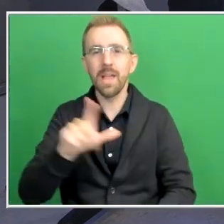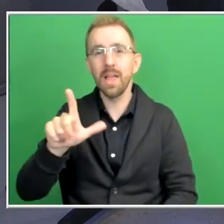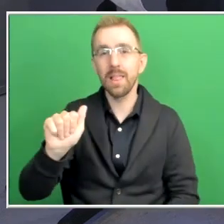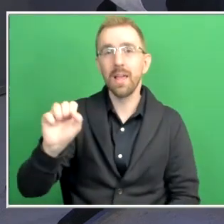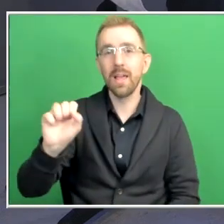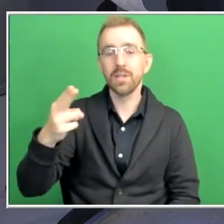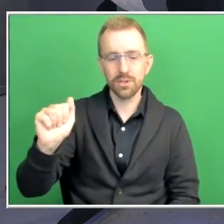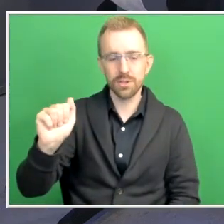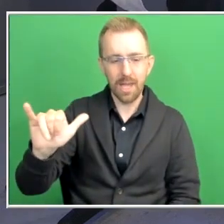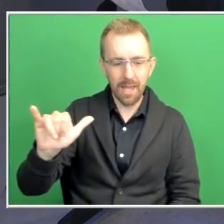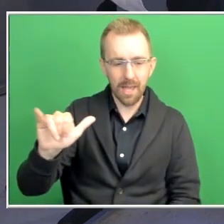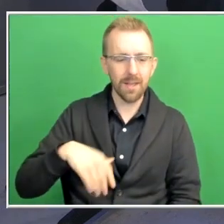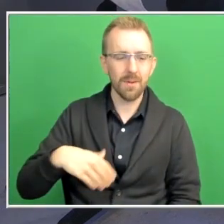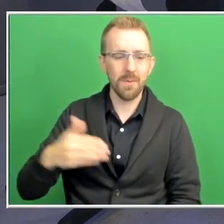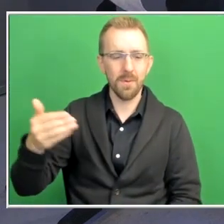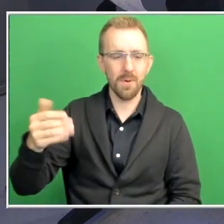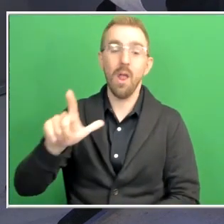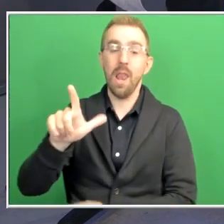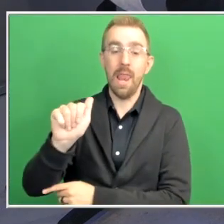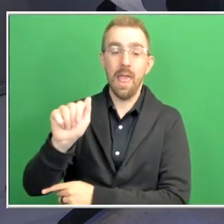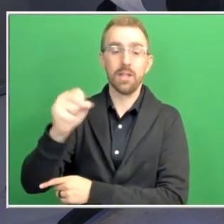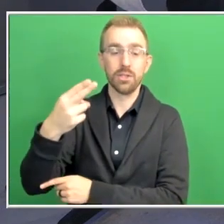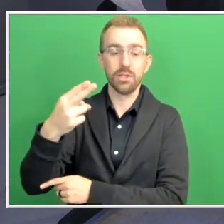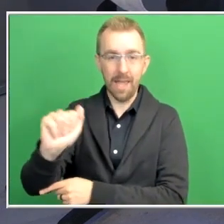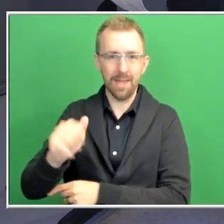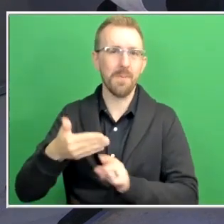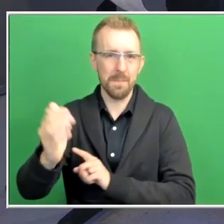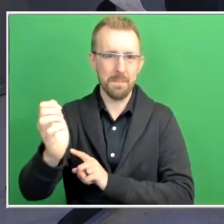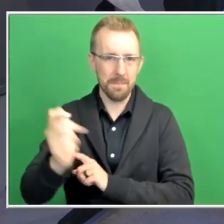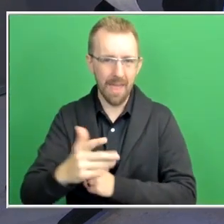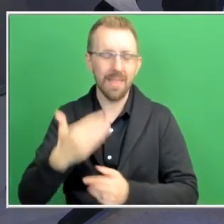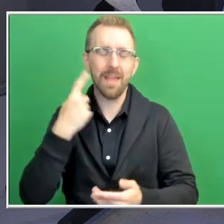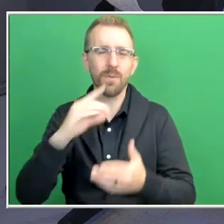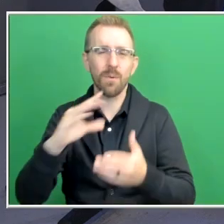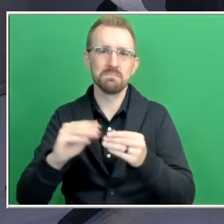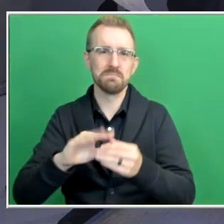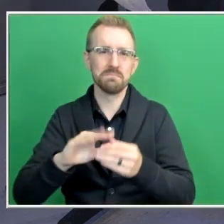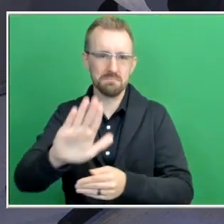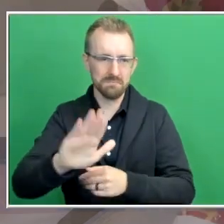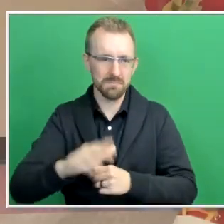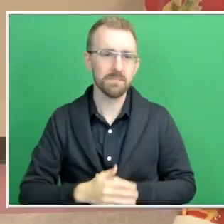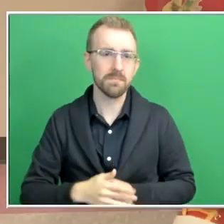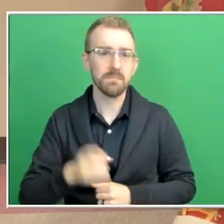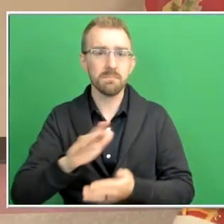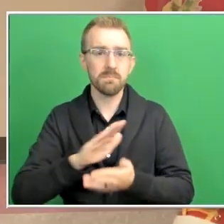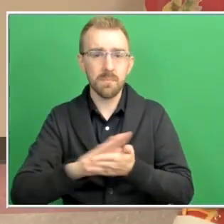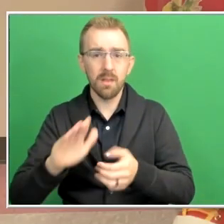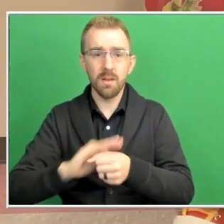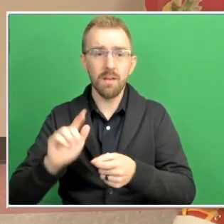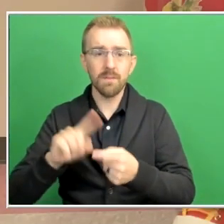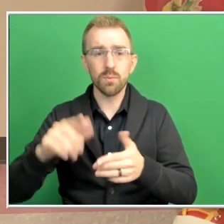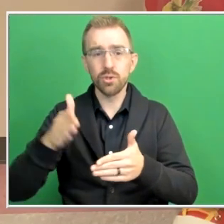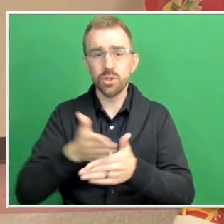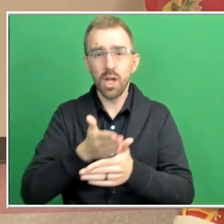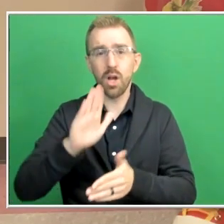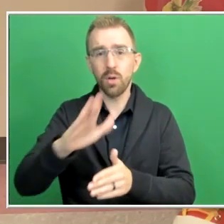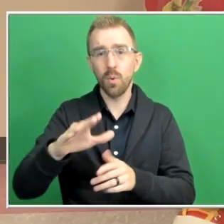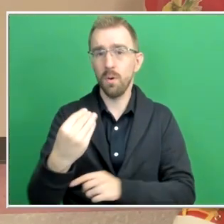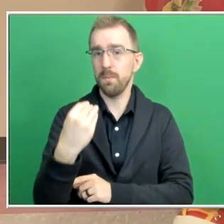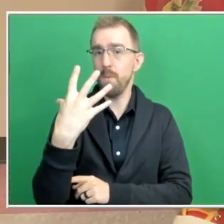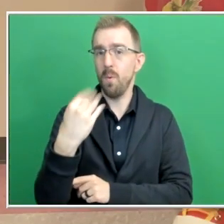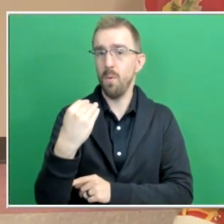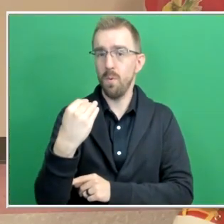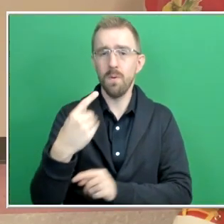us this morning. Thank you. Thanks for coming up and telling your story on this program. Now, you are gracious enough to share some of your photos both